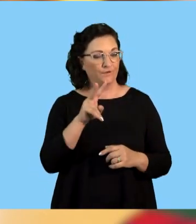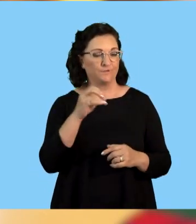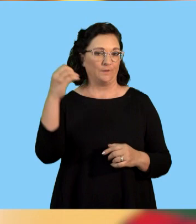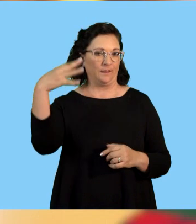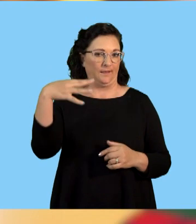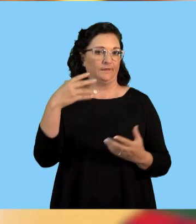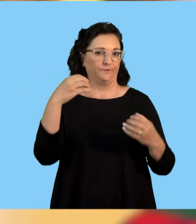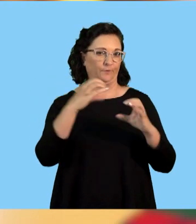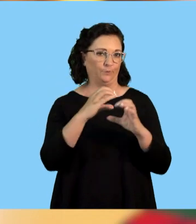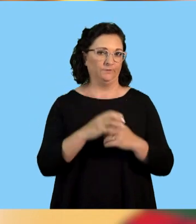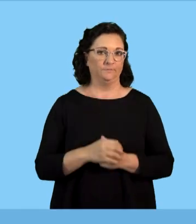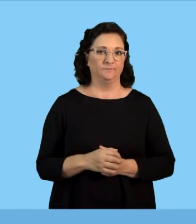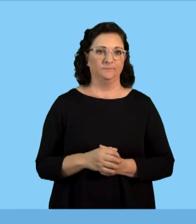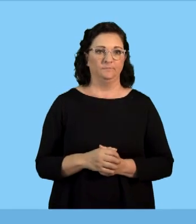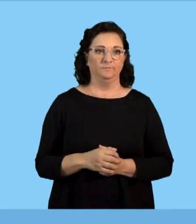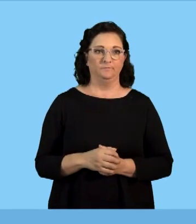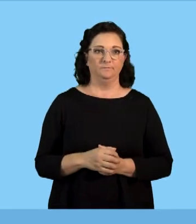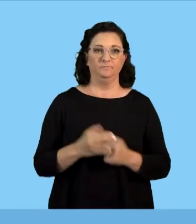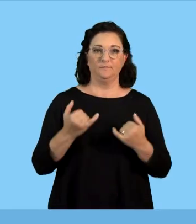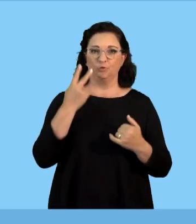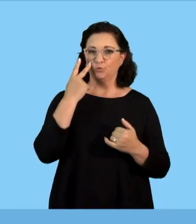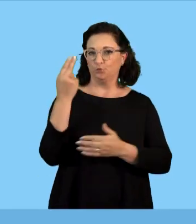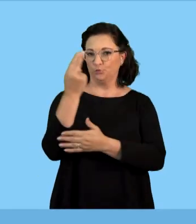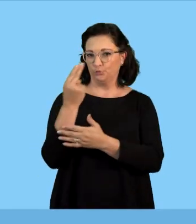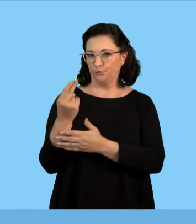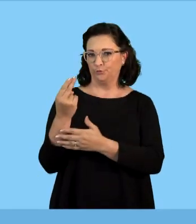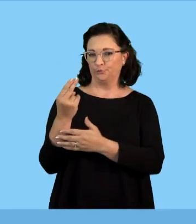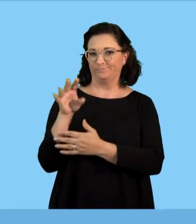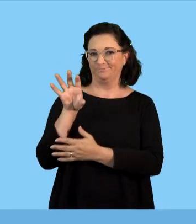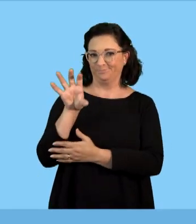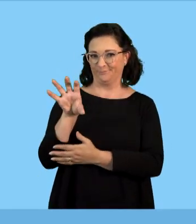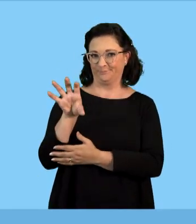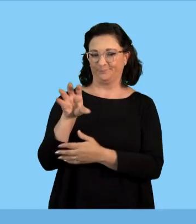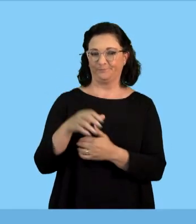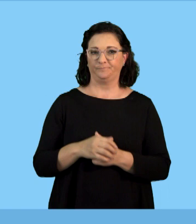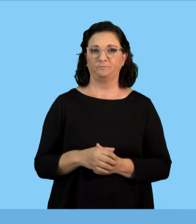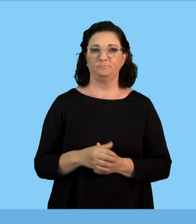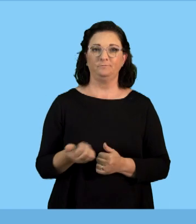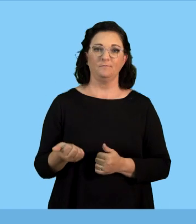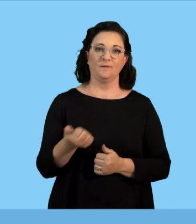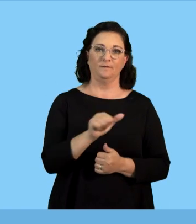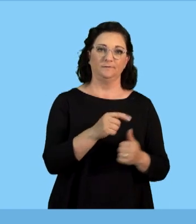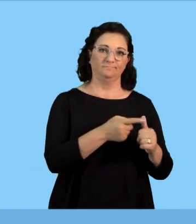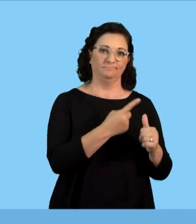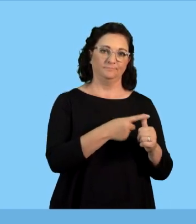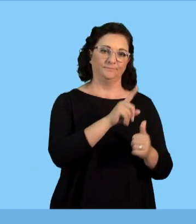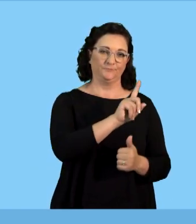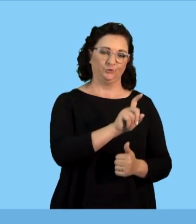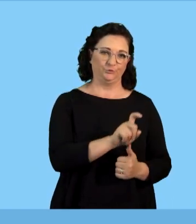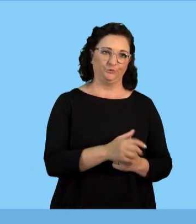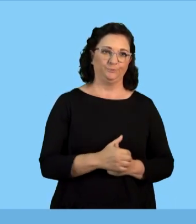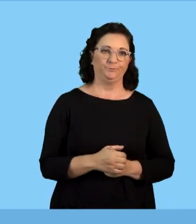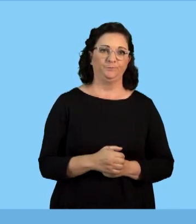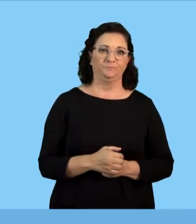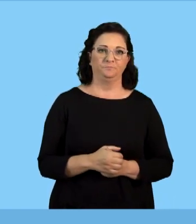visible light. So now we are supposed to study the diagram that is alongside and then answer the questions that follow,